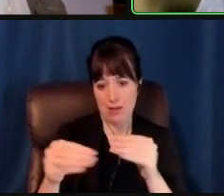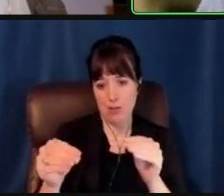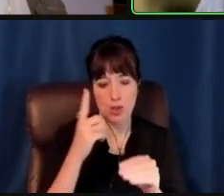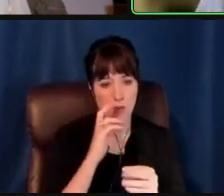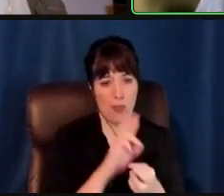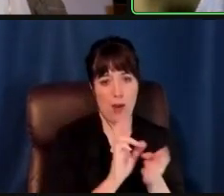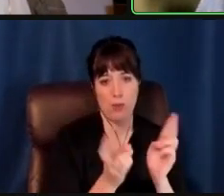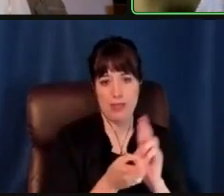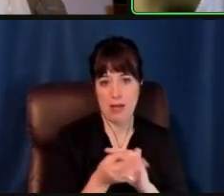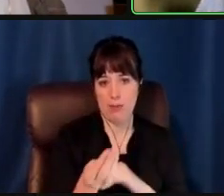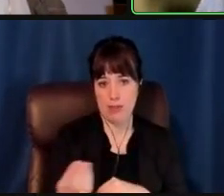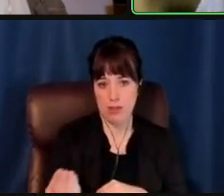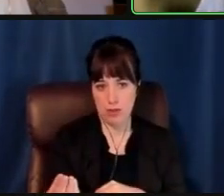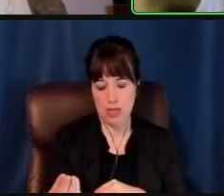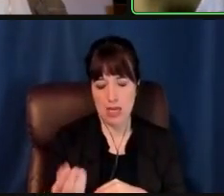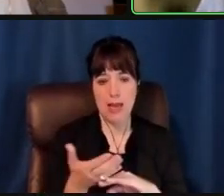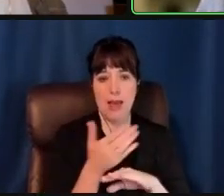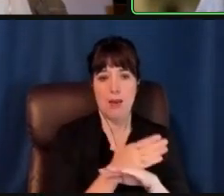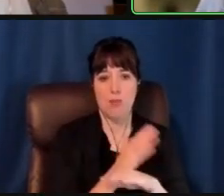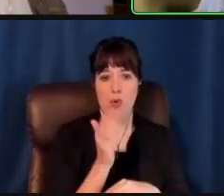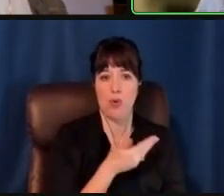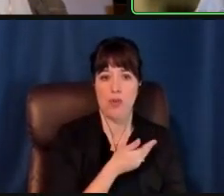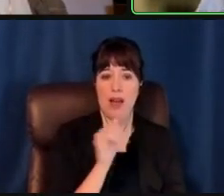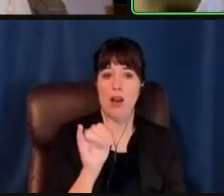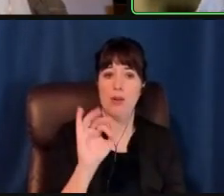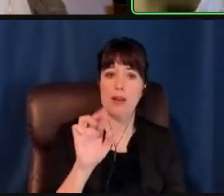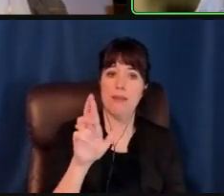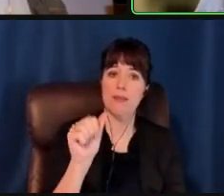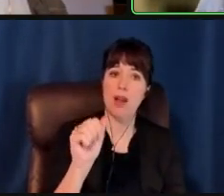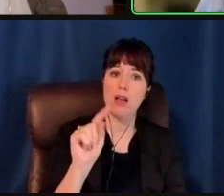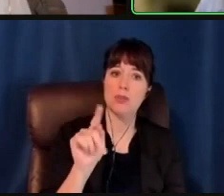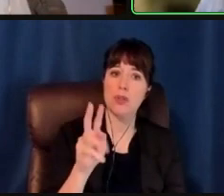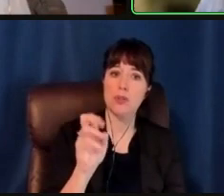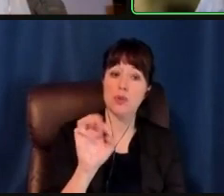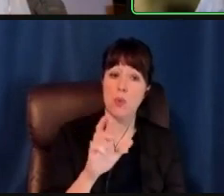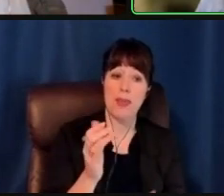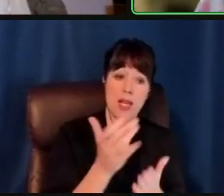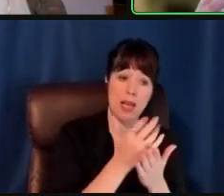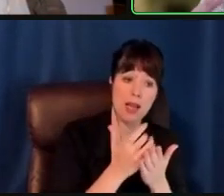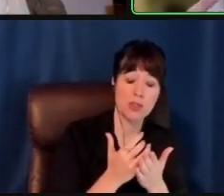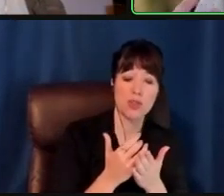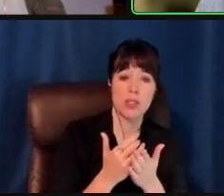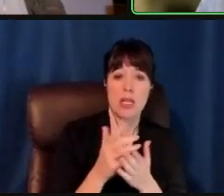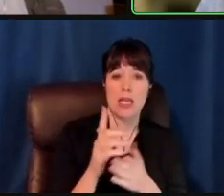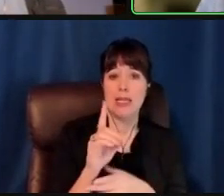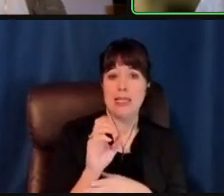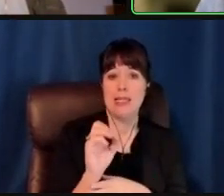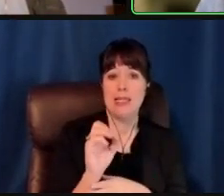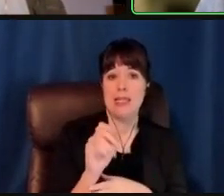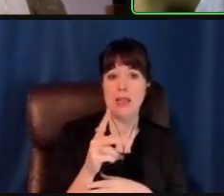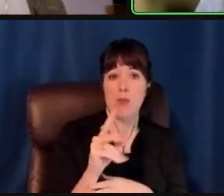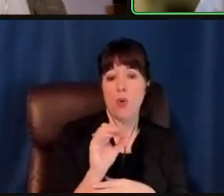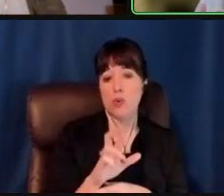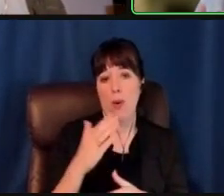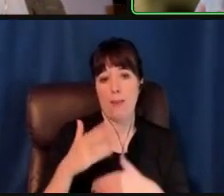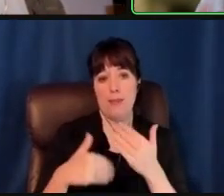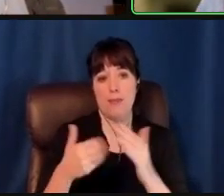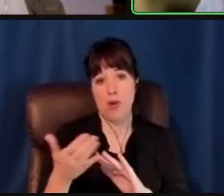improving our infrastructure, whether it be collection, collection depots, or processing,